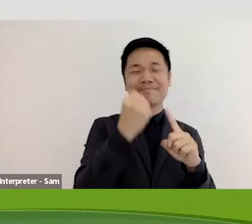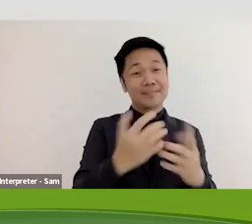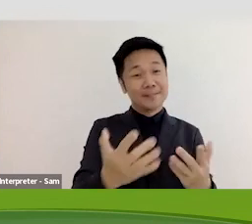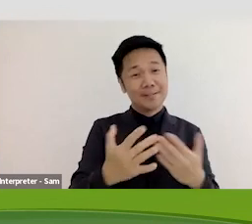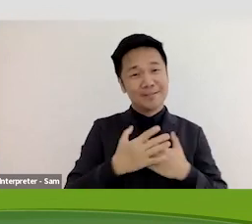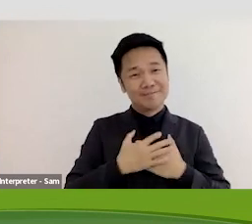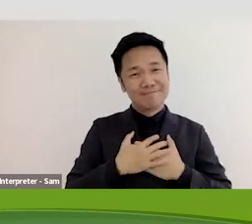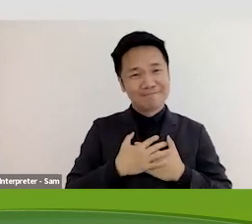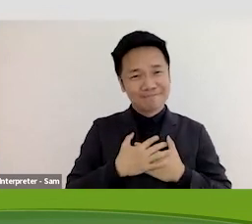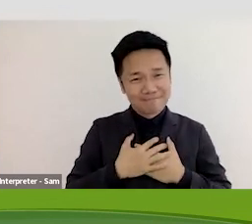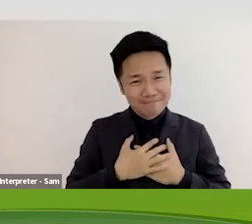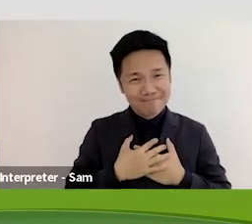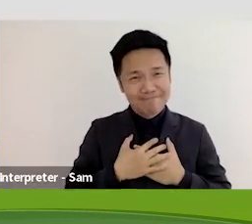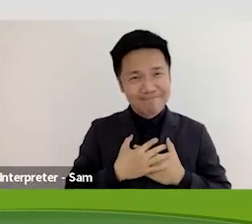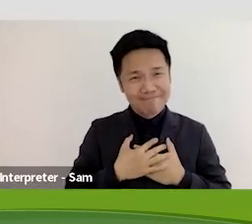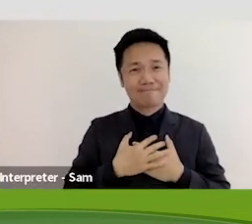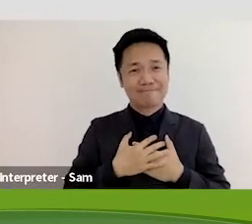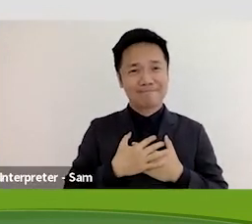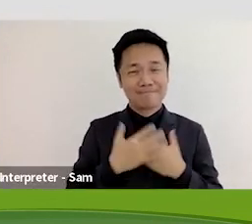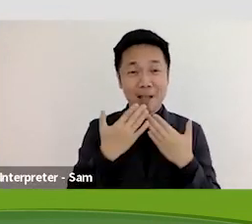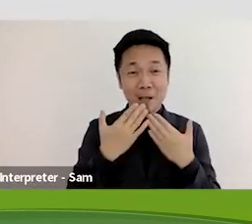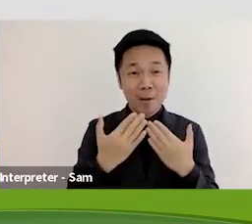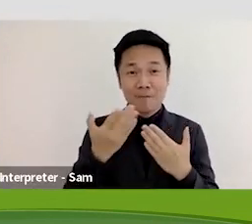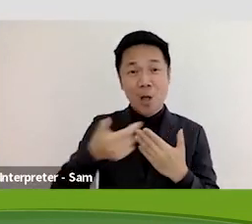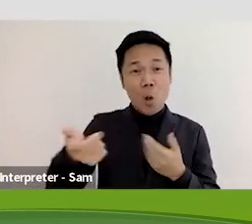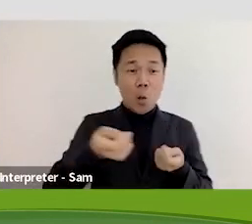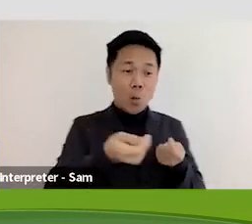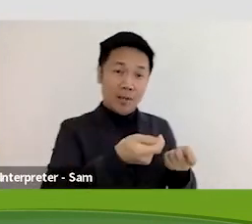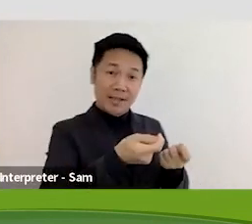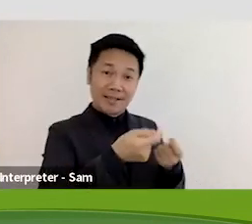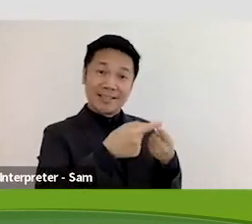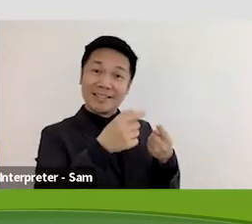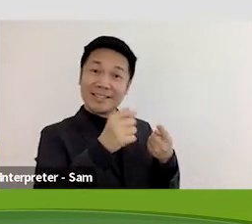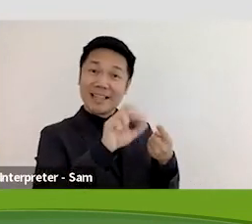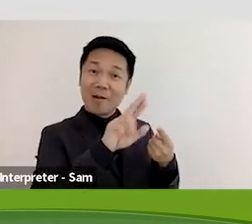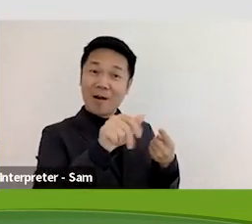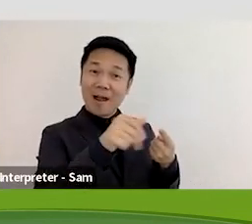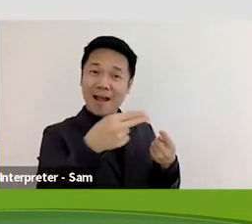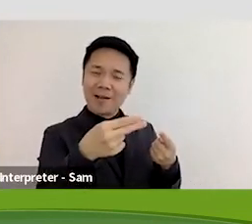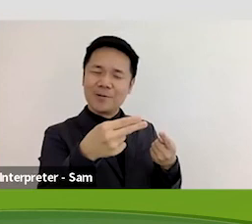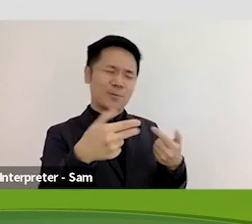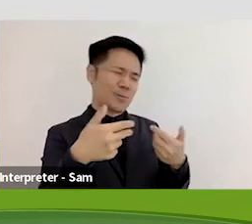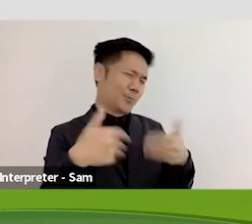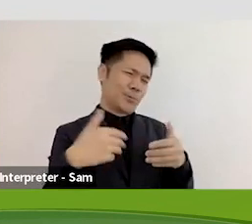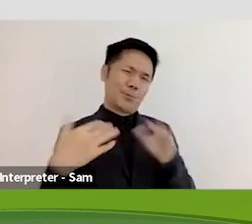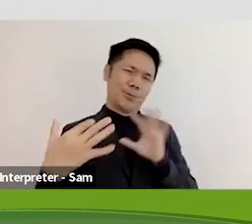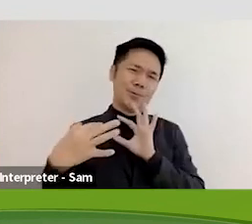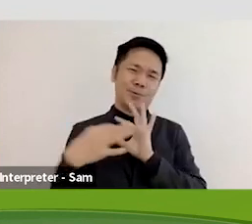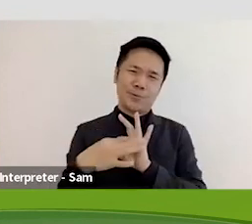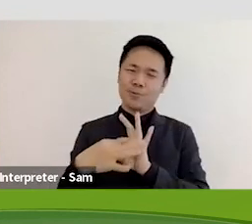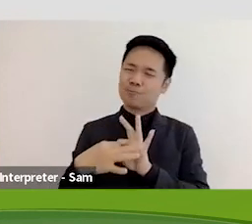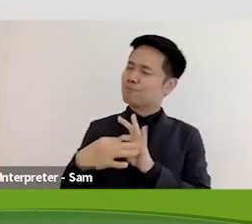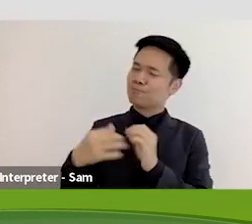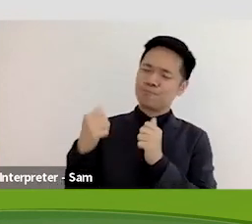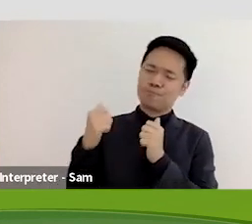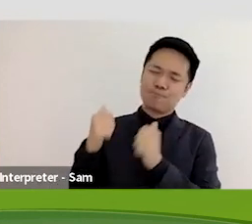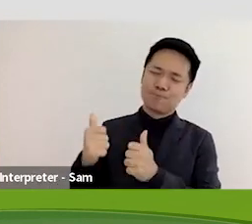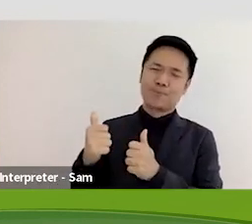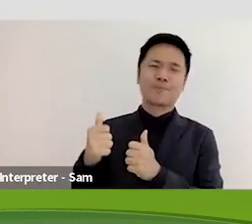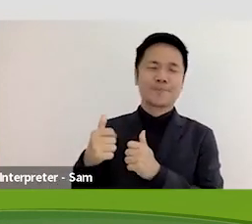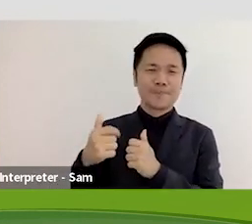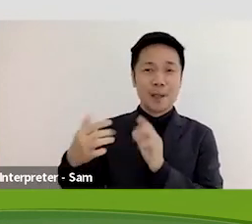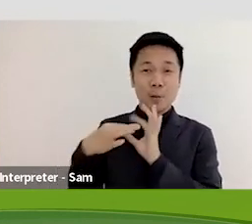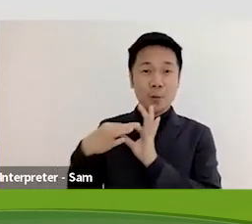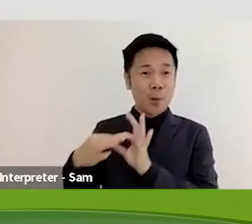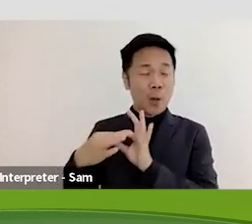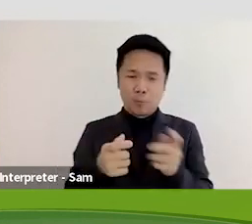much. And I would like to also thank my co-moderator, Sarah, for our wonderful partnership and the way we have steered